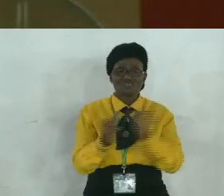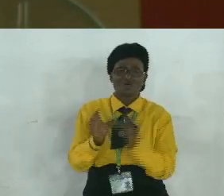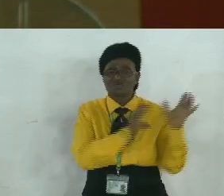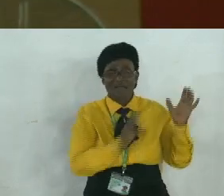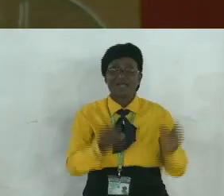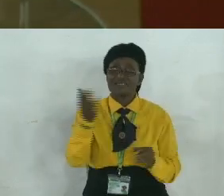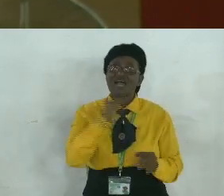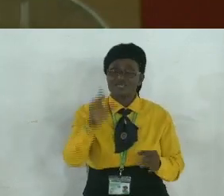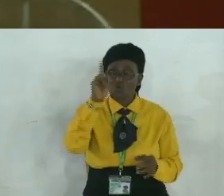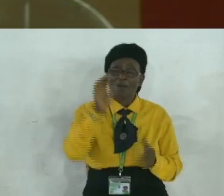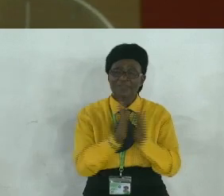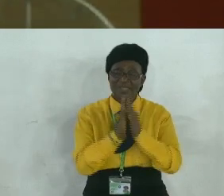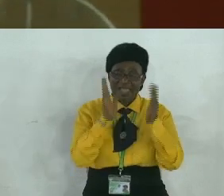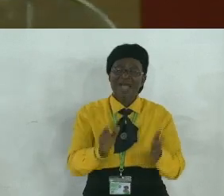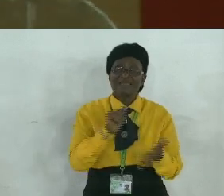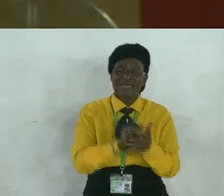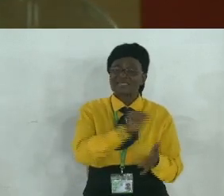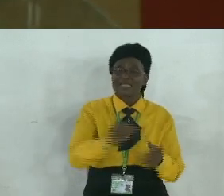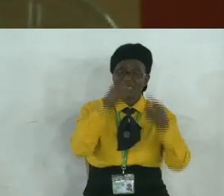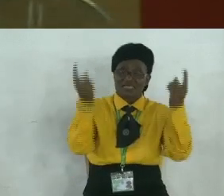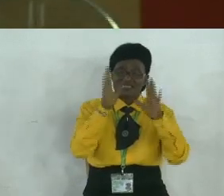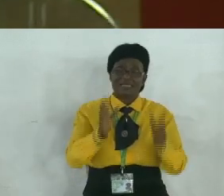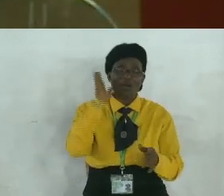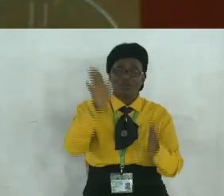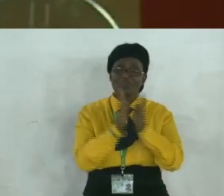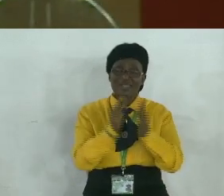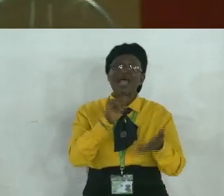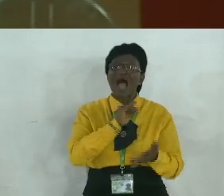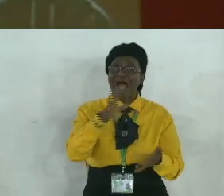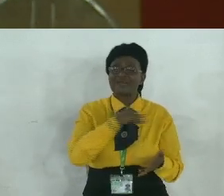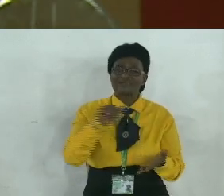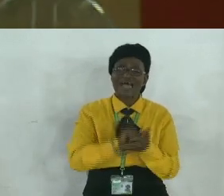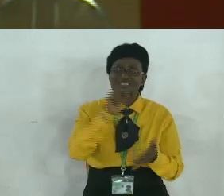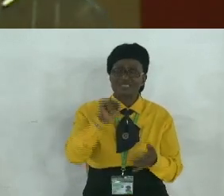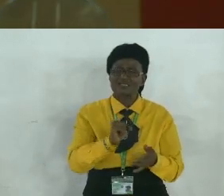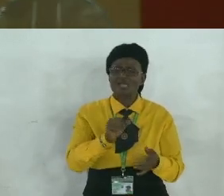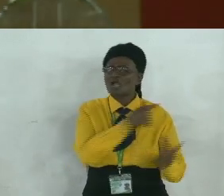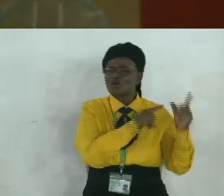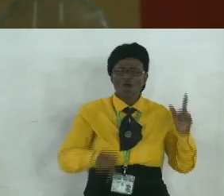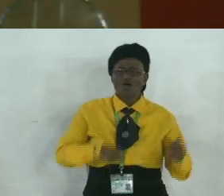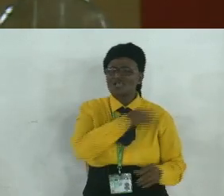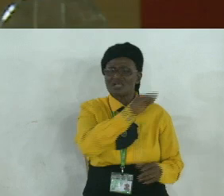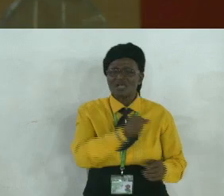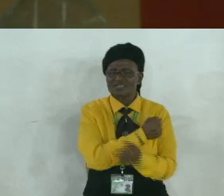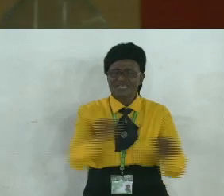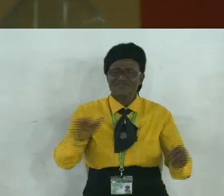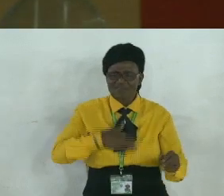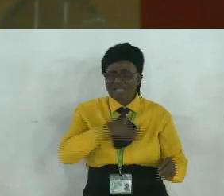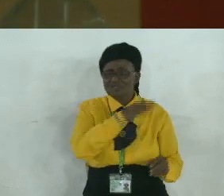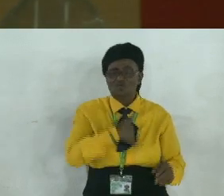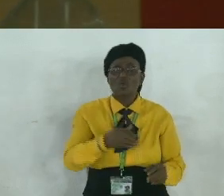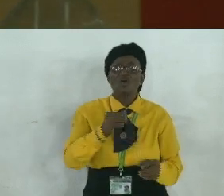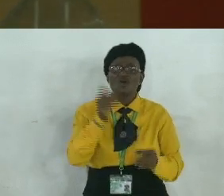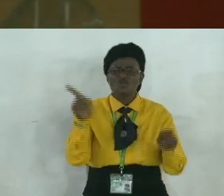and God will answer. That is simply, God save my soul. So if you have not surrendered your life